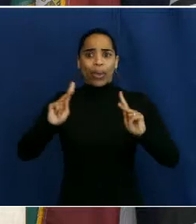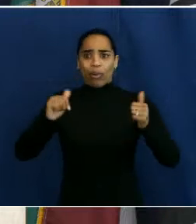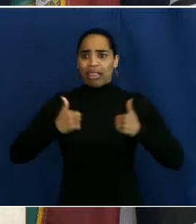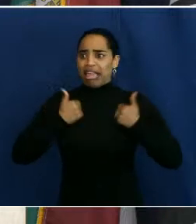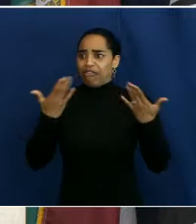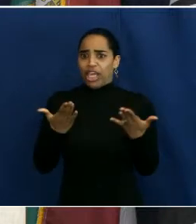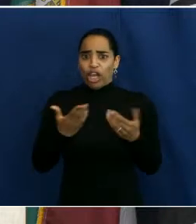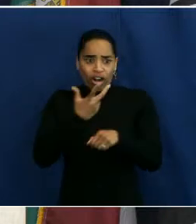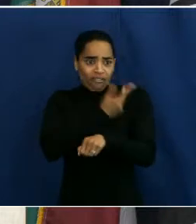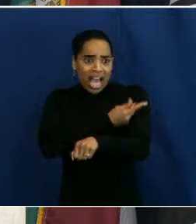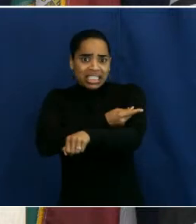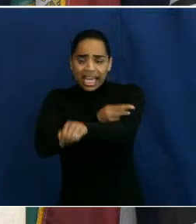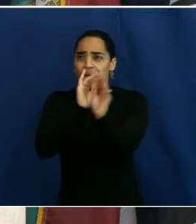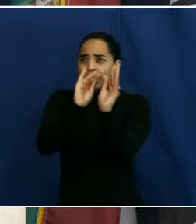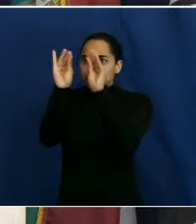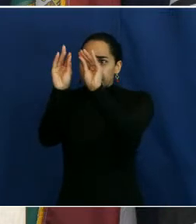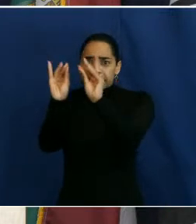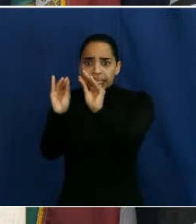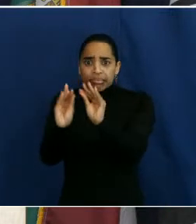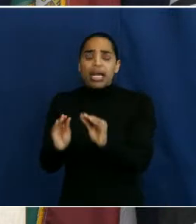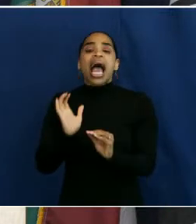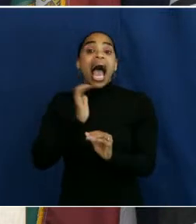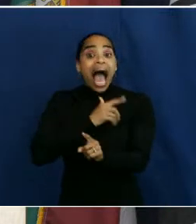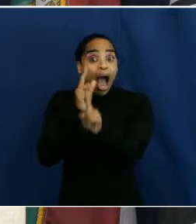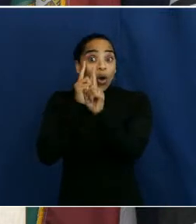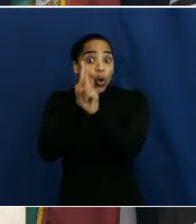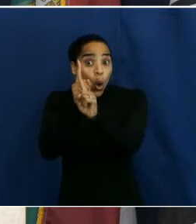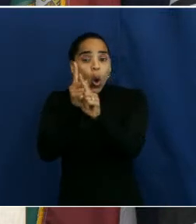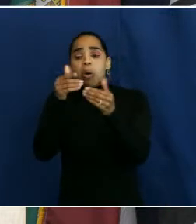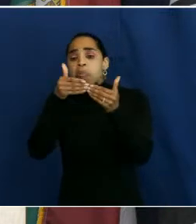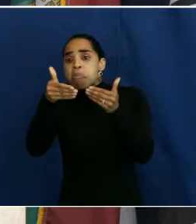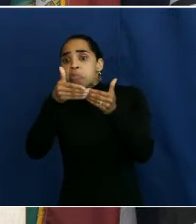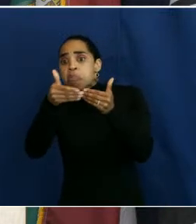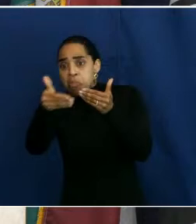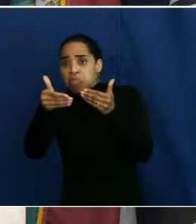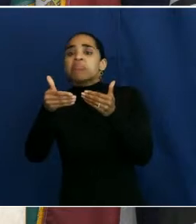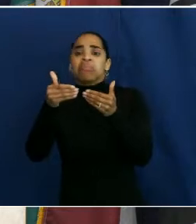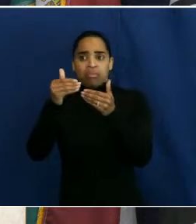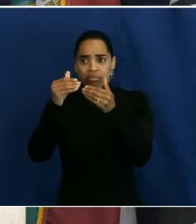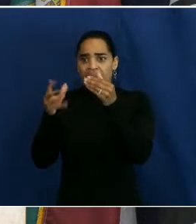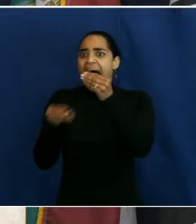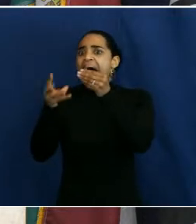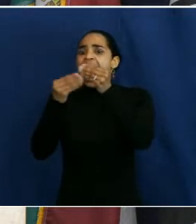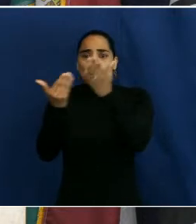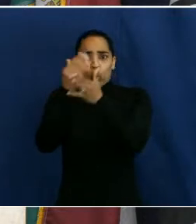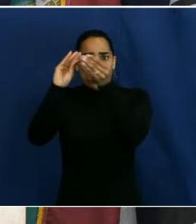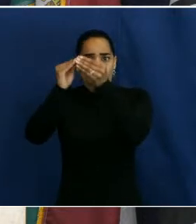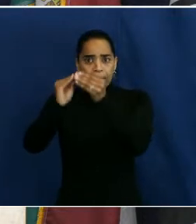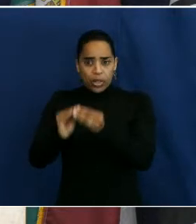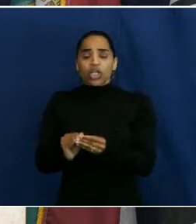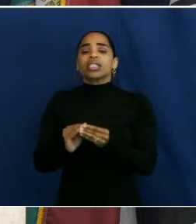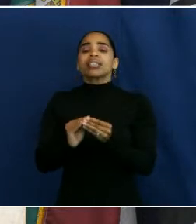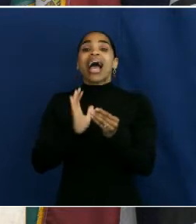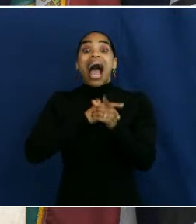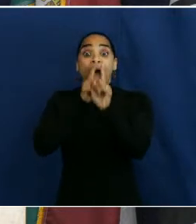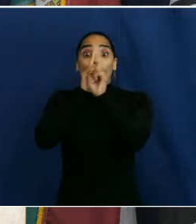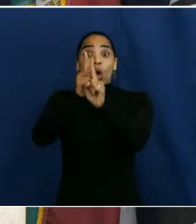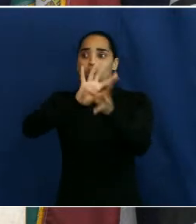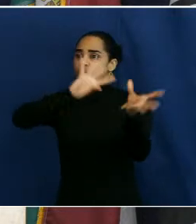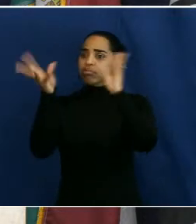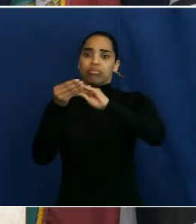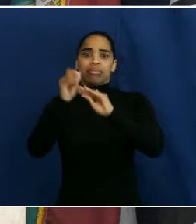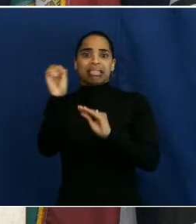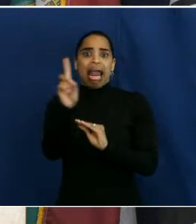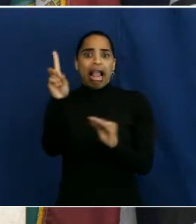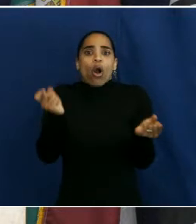are vaccinating, so that as we move forward, hopefully in the near future, we can begin incorporating those numbers in so we can get a clearer picture,